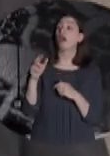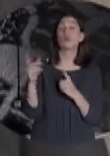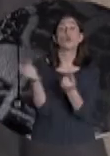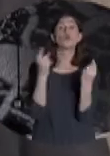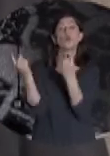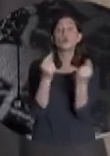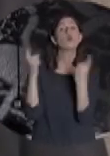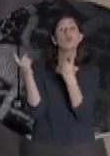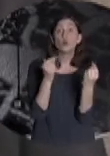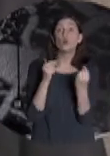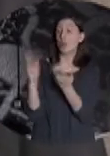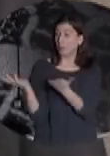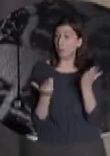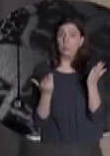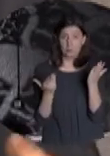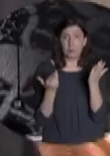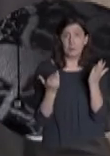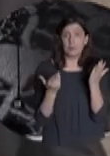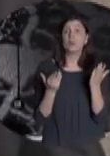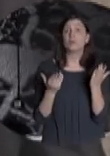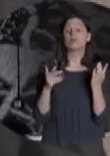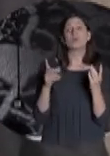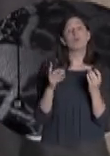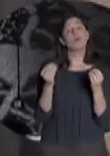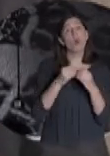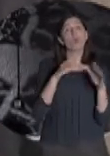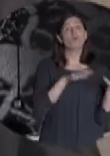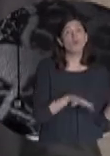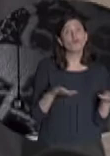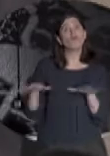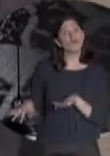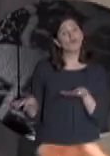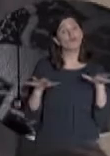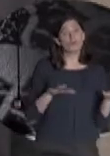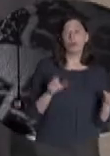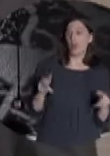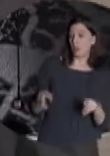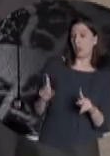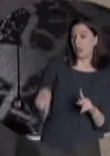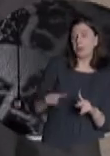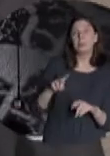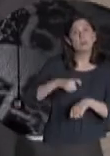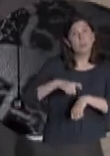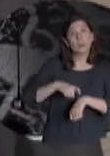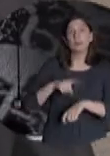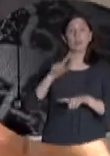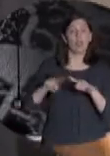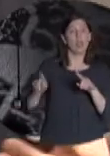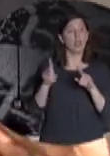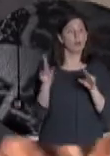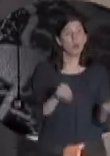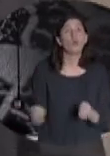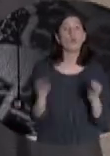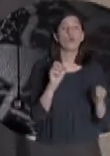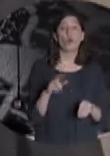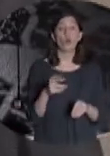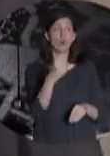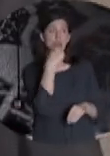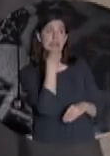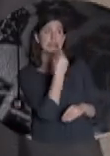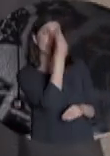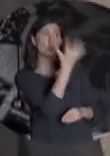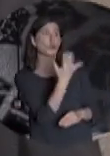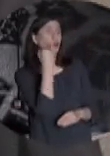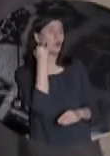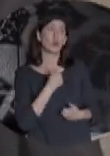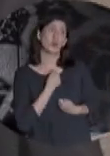there, taking them with you, pace yourself and give them time, because they can't move as fast as adults do, and they can't tell you when they're quite as